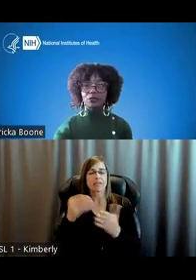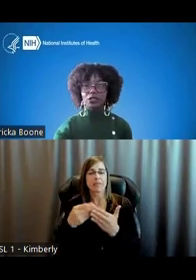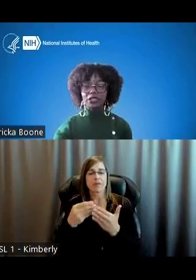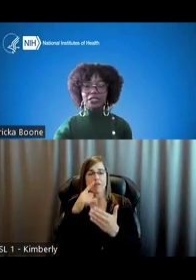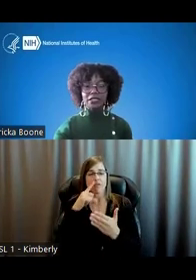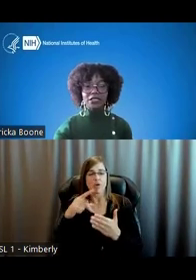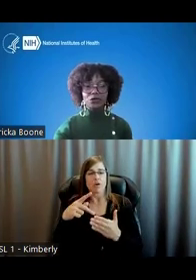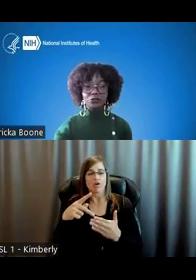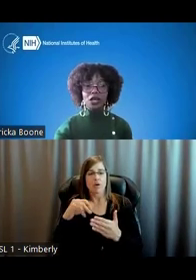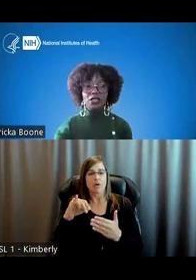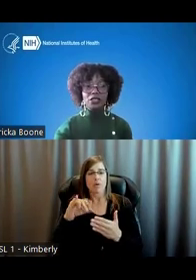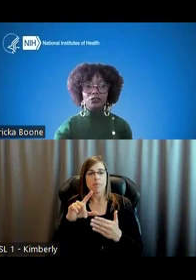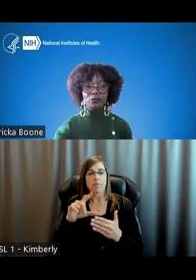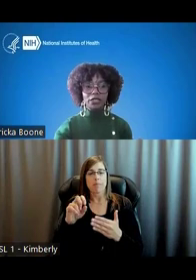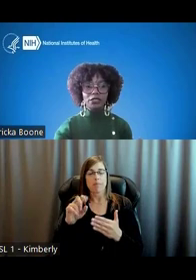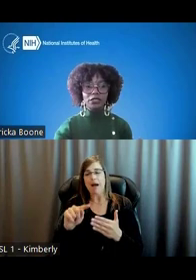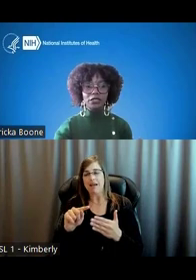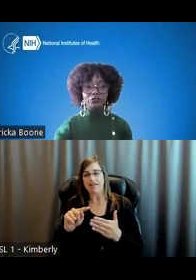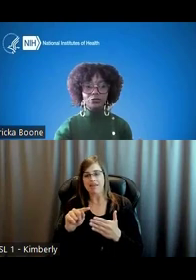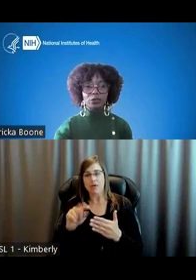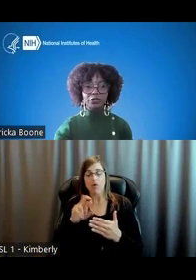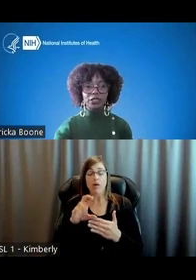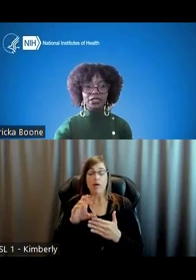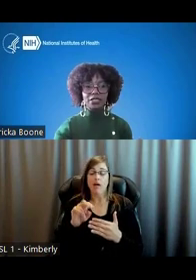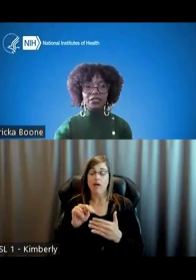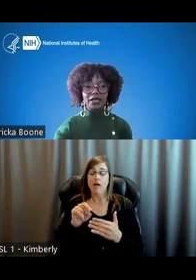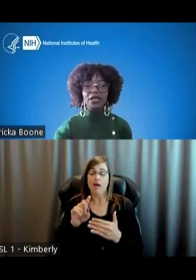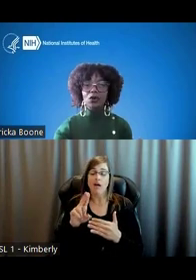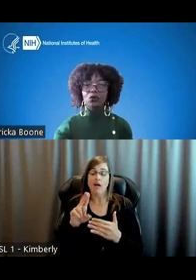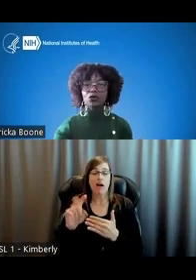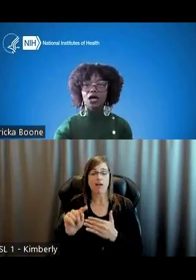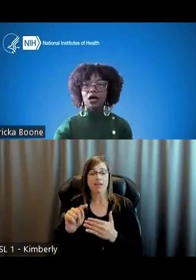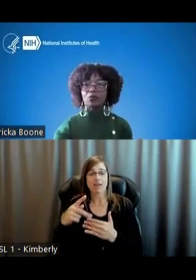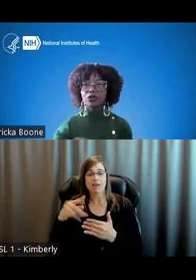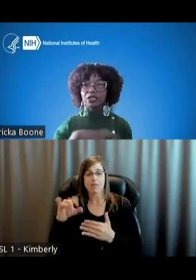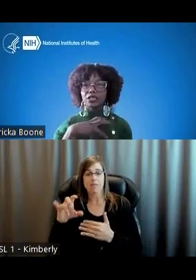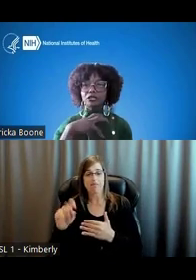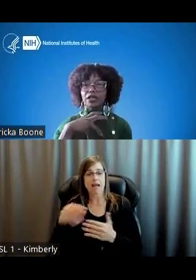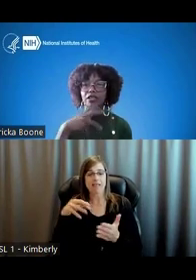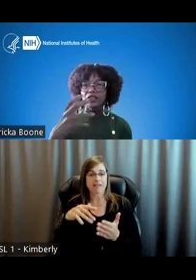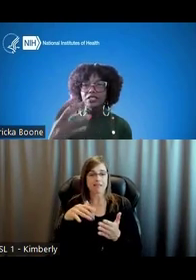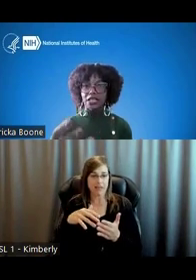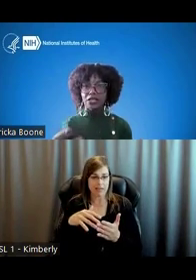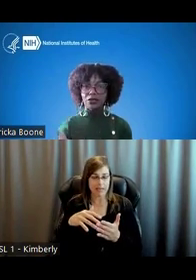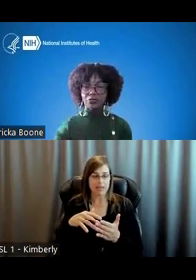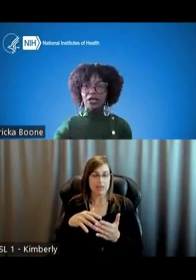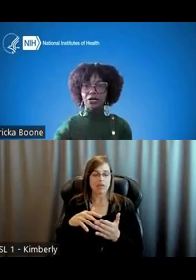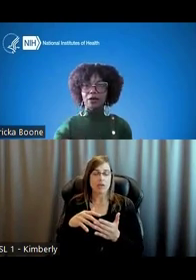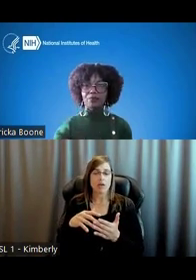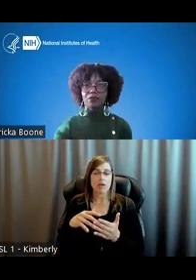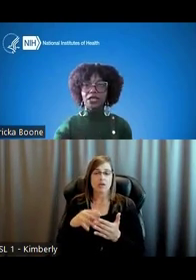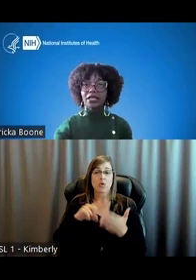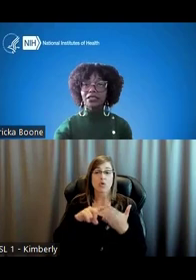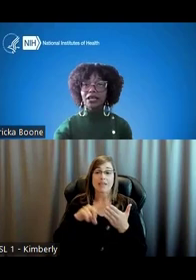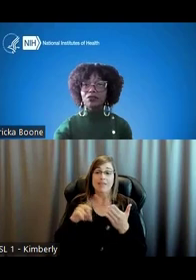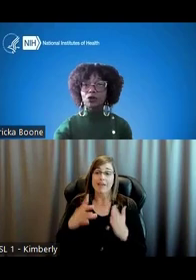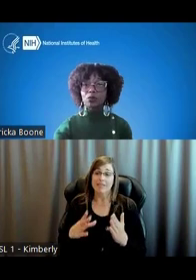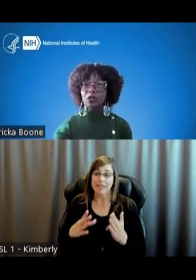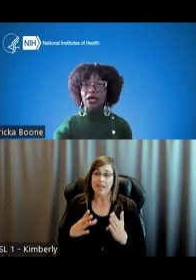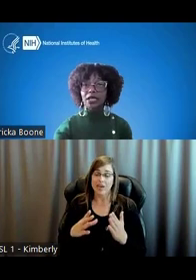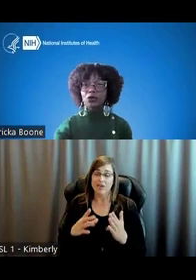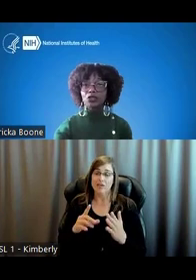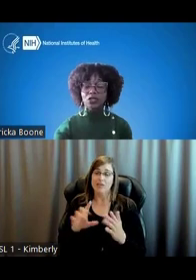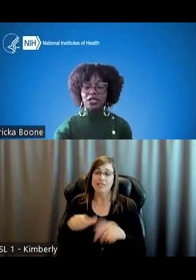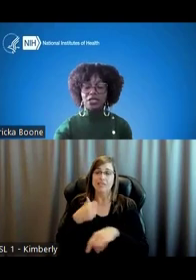and feasibility studies, or the conduct of pilot and feasibility studies that will put the investigator in line